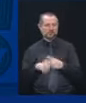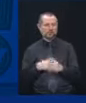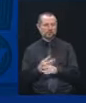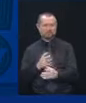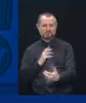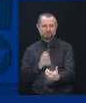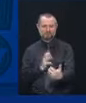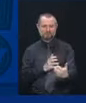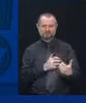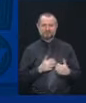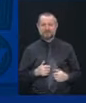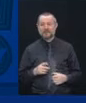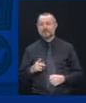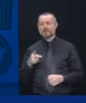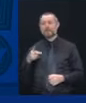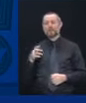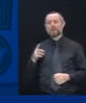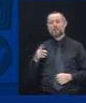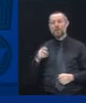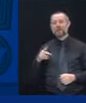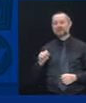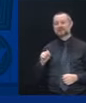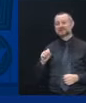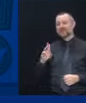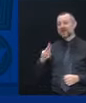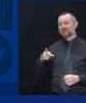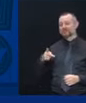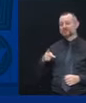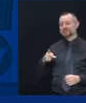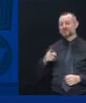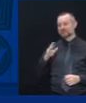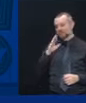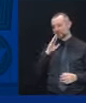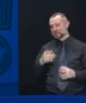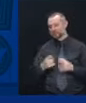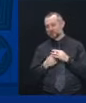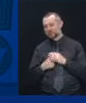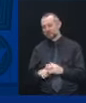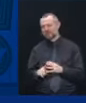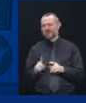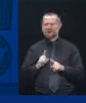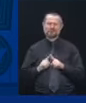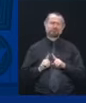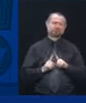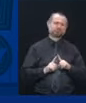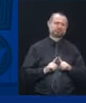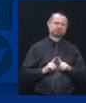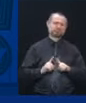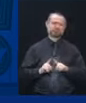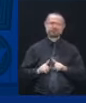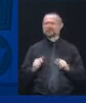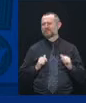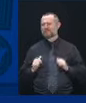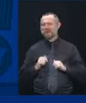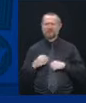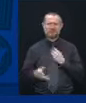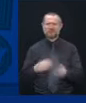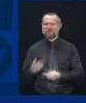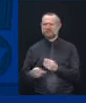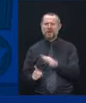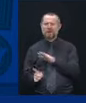Pops Up will start with these pop-up performances and then migrate to